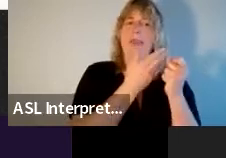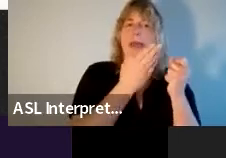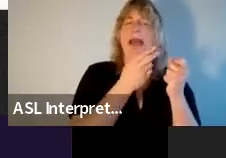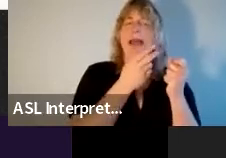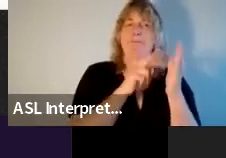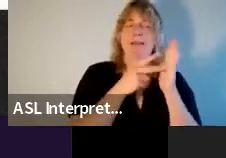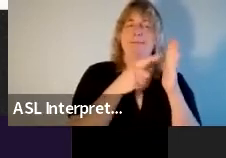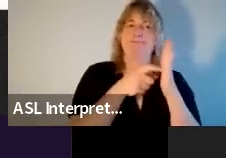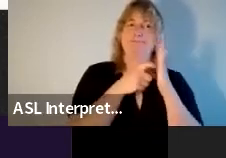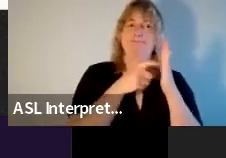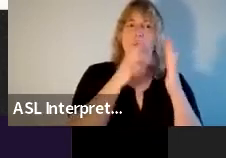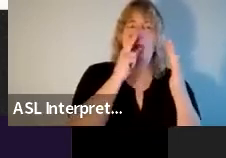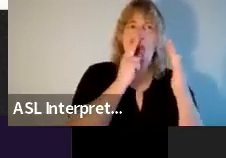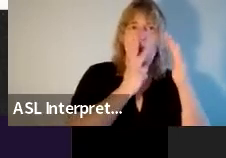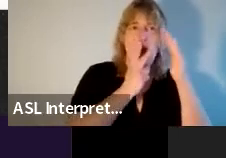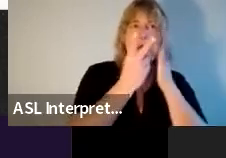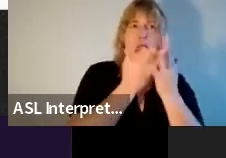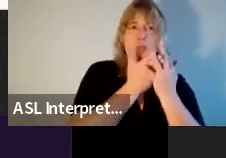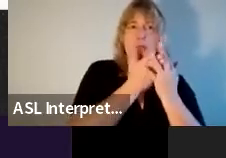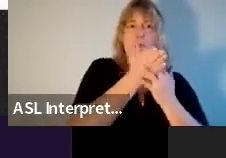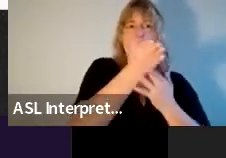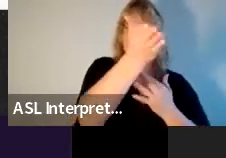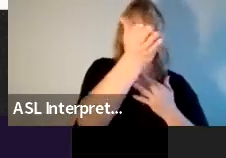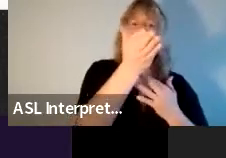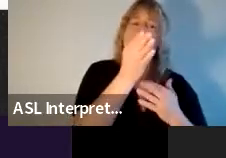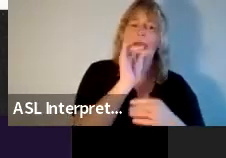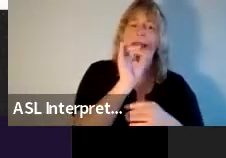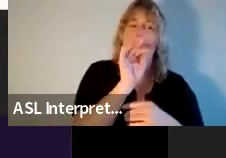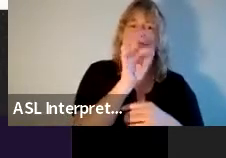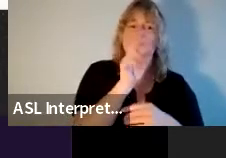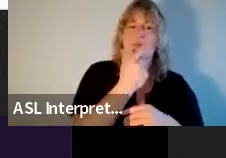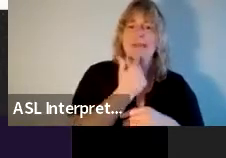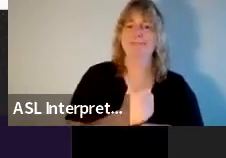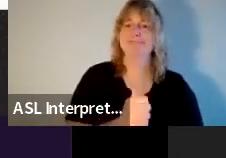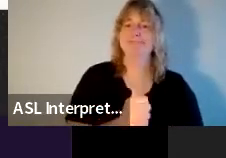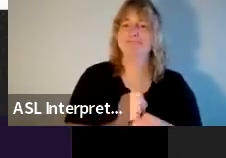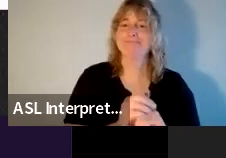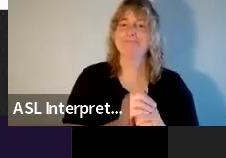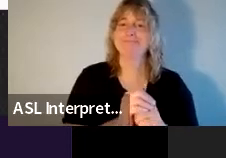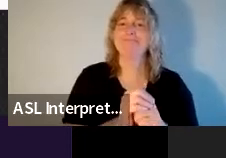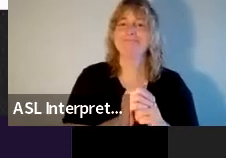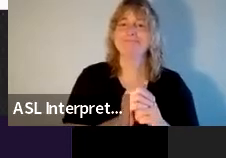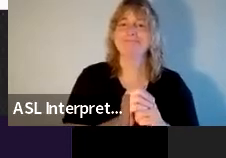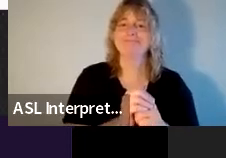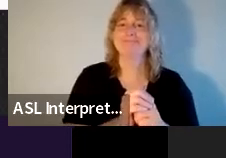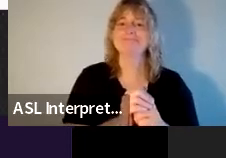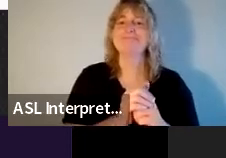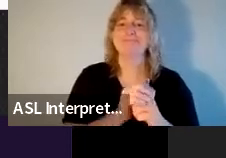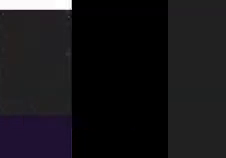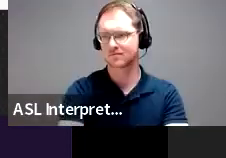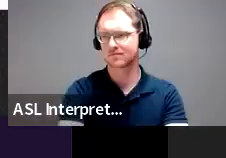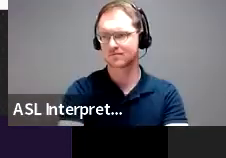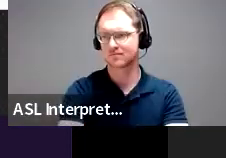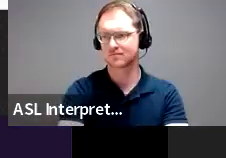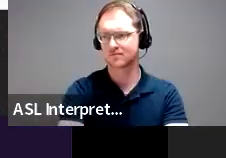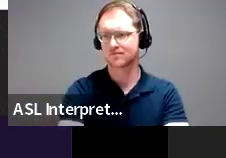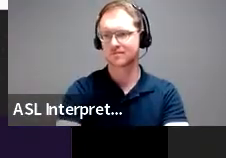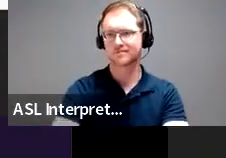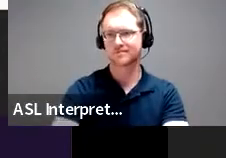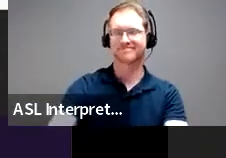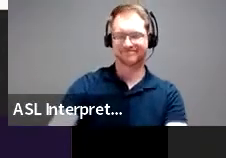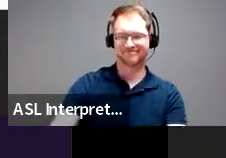infrared. It's also the case that dust in our Milky Way galaxy and throughout the